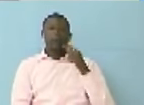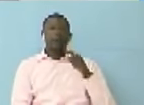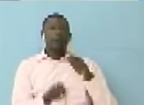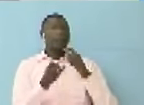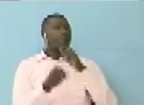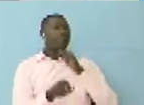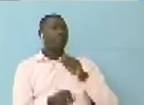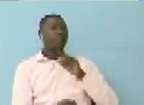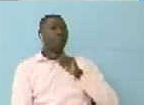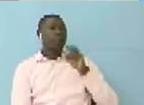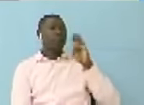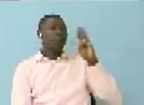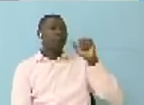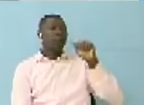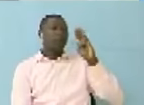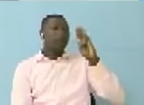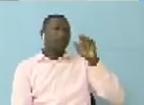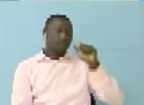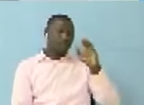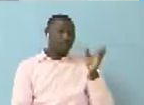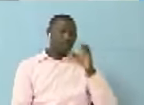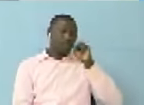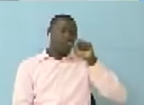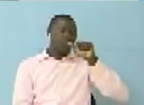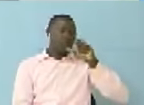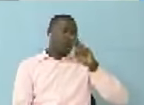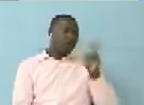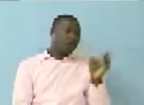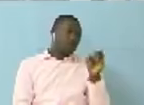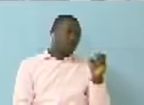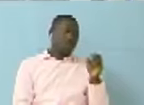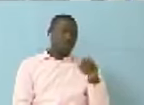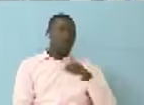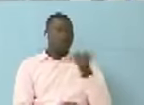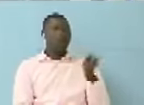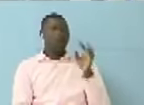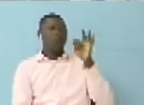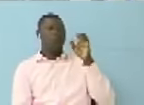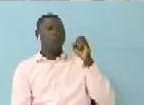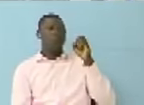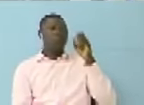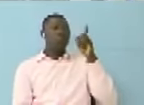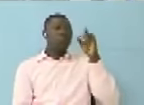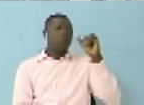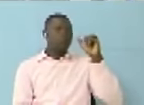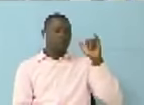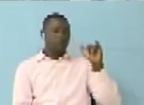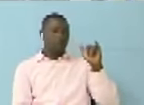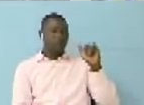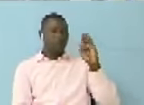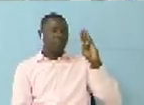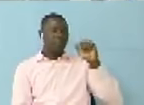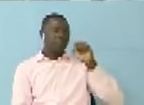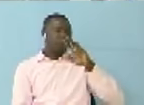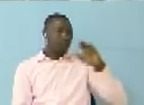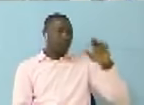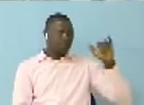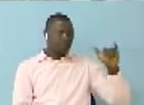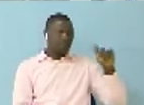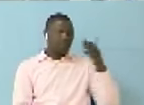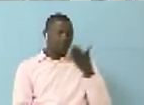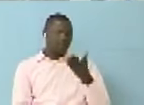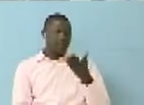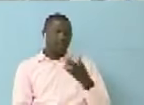Baba Saho and Fode Barike came. And yes. Fode Barin Inata. On the request of the president. President wala kanindiro